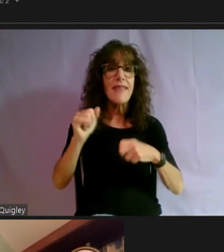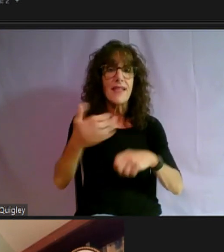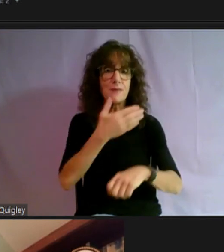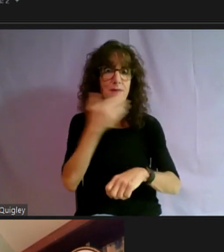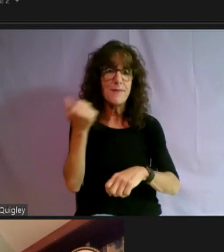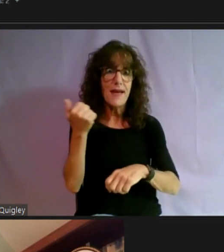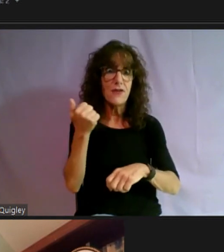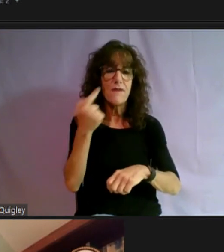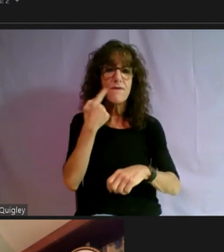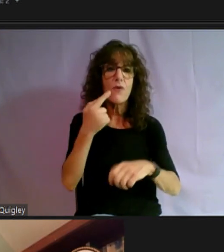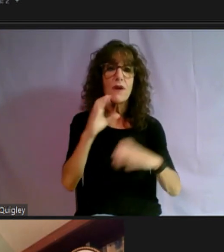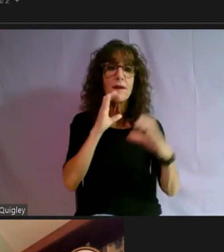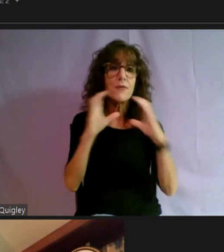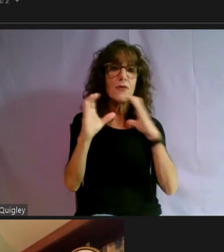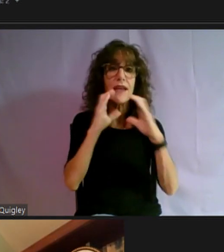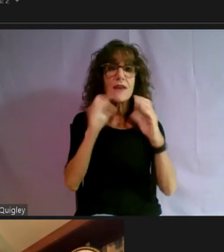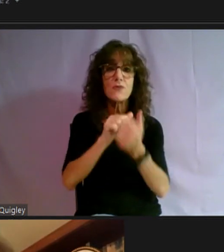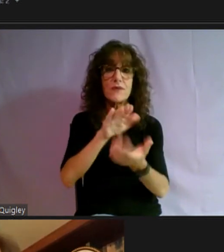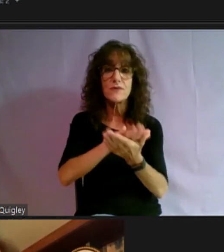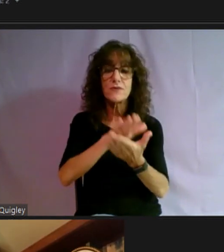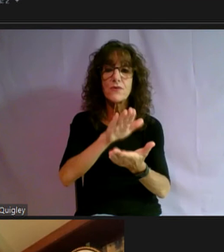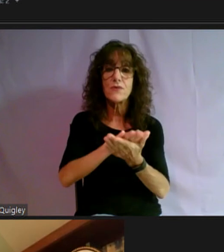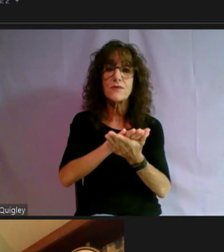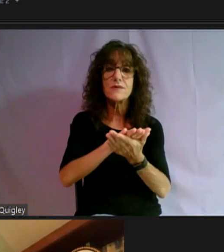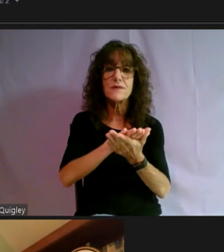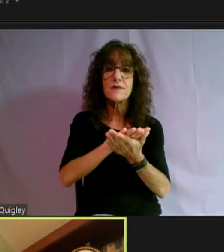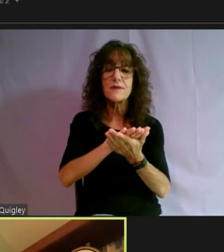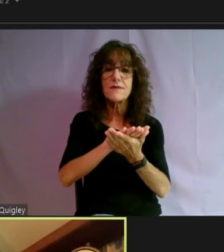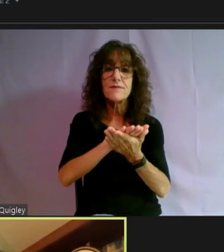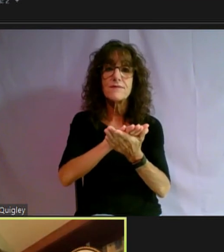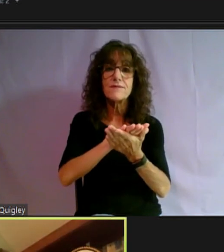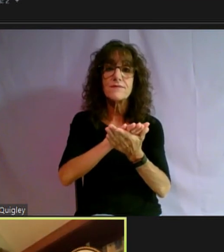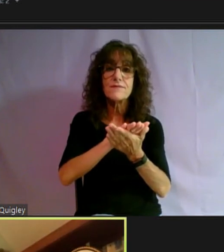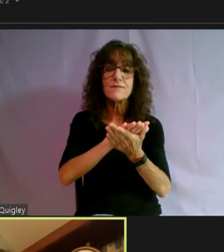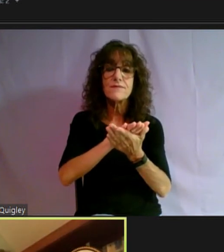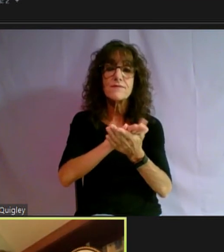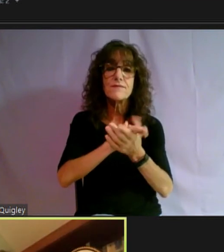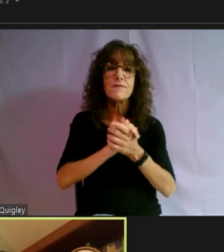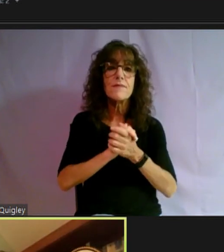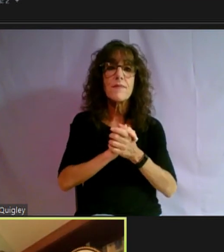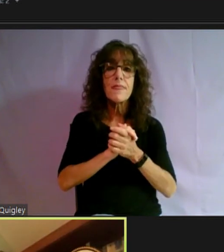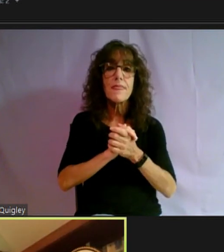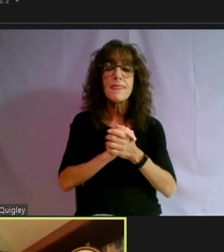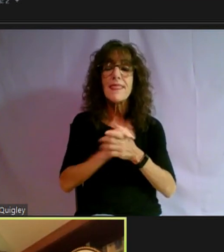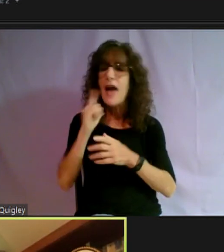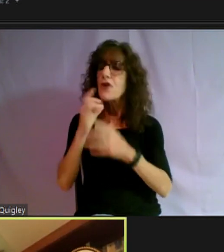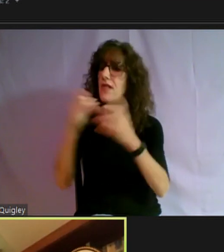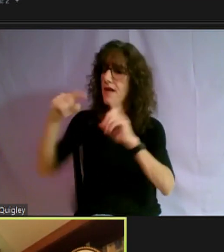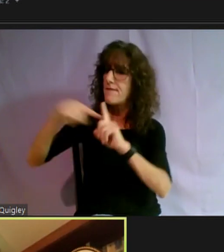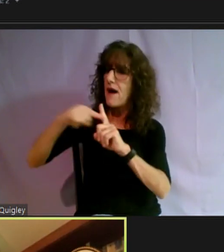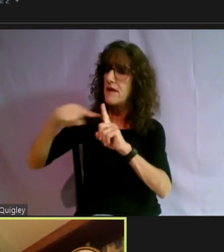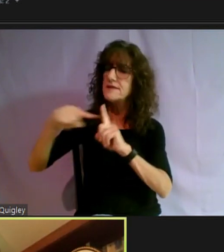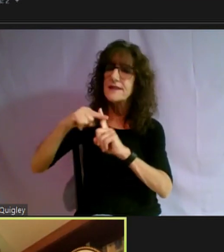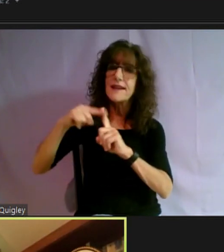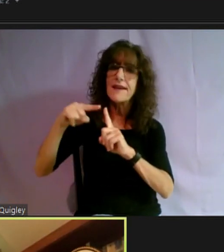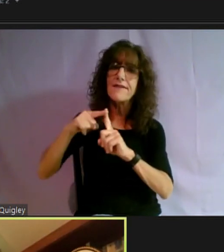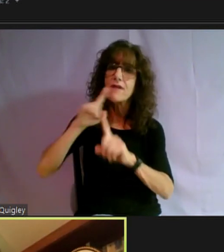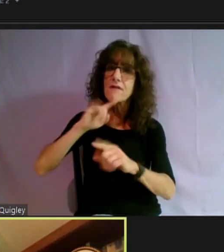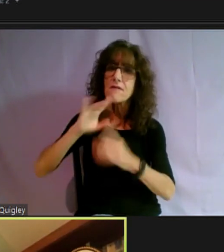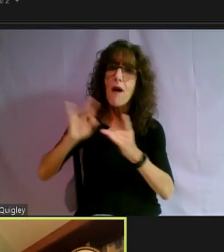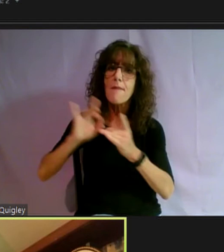run for our communication with the schools. Yeah, and I heard a lot of positives from